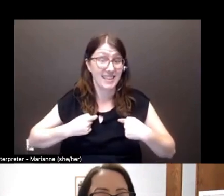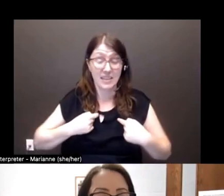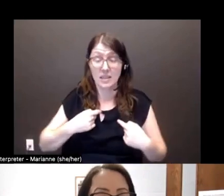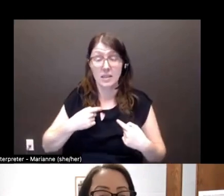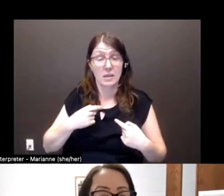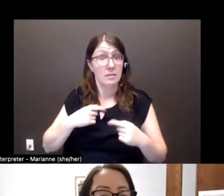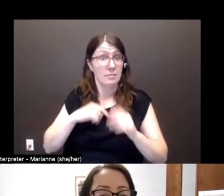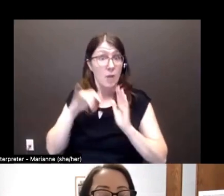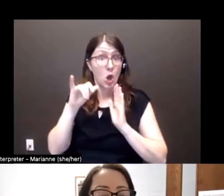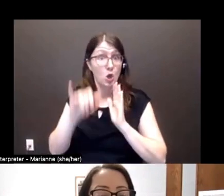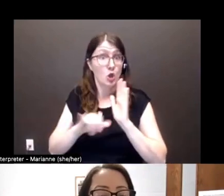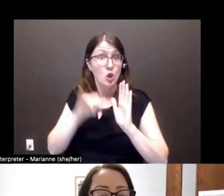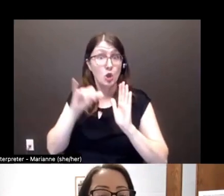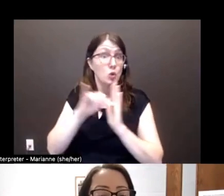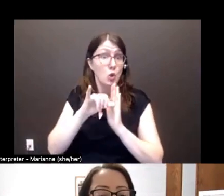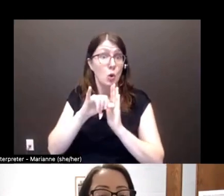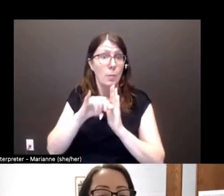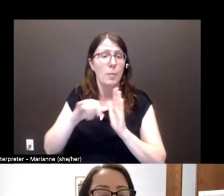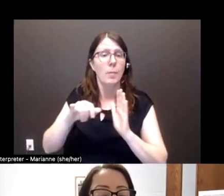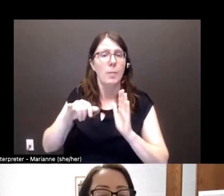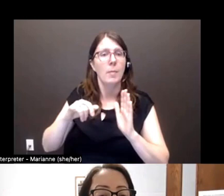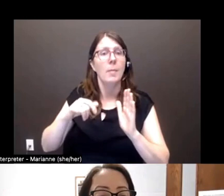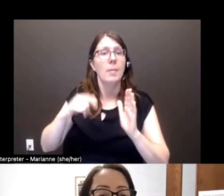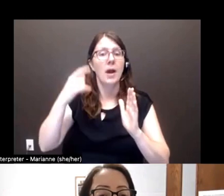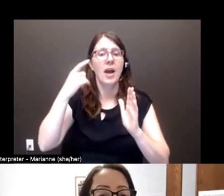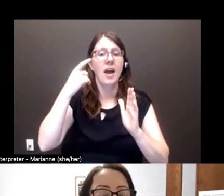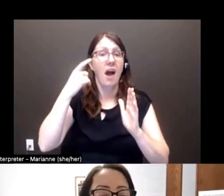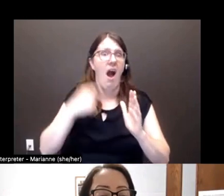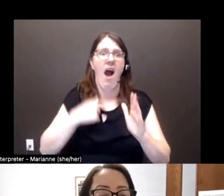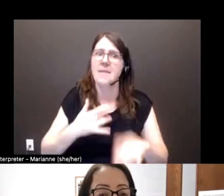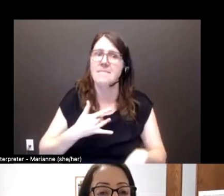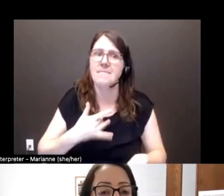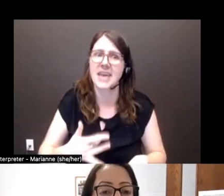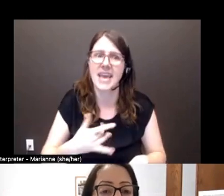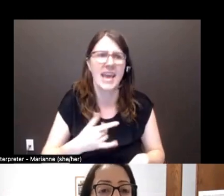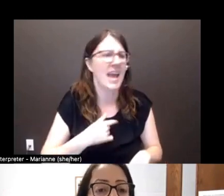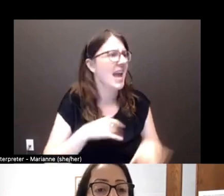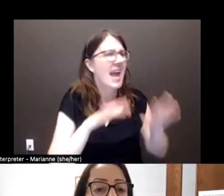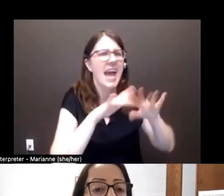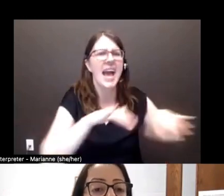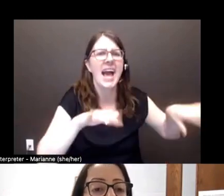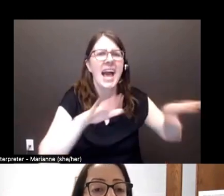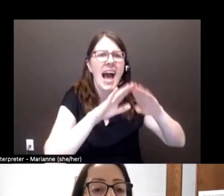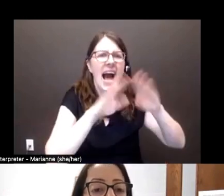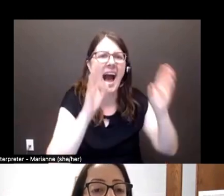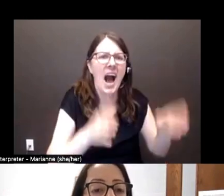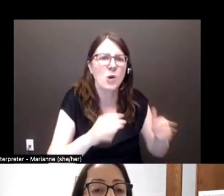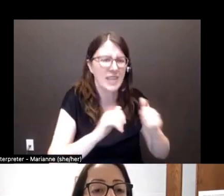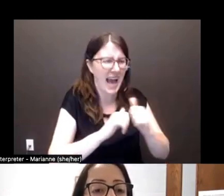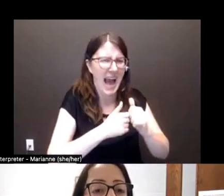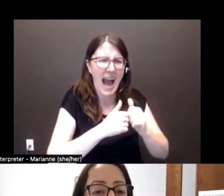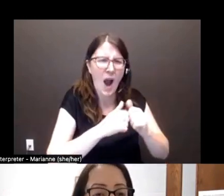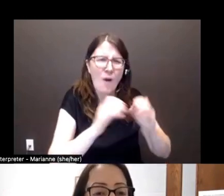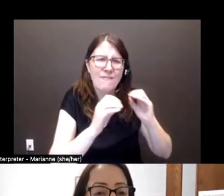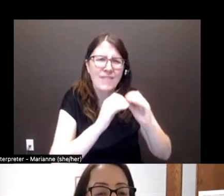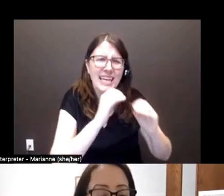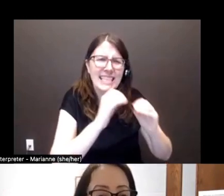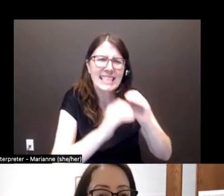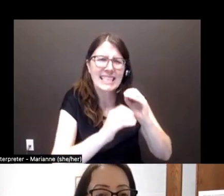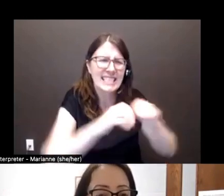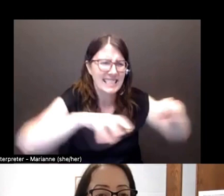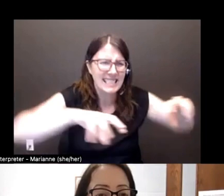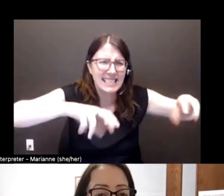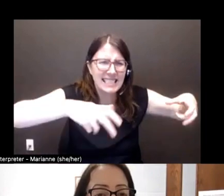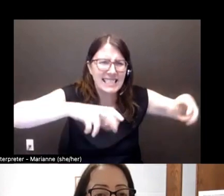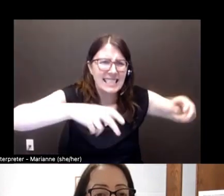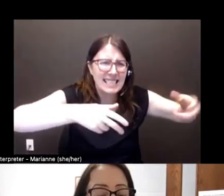my go-tos to install a faucet or to do something around the house, right? Kind of instructional tips that we were looking for.